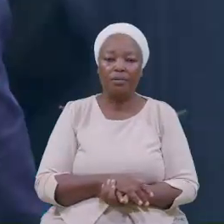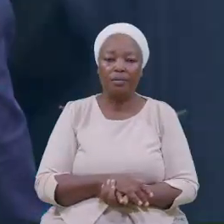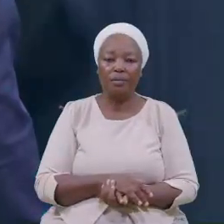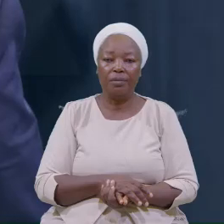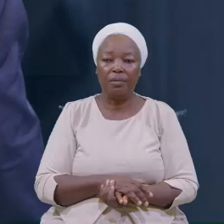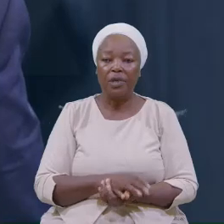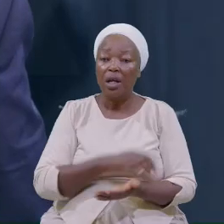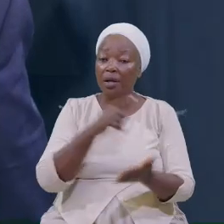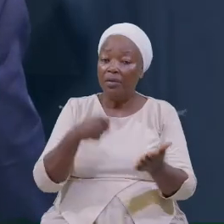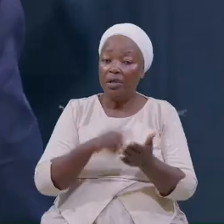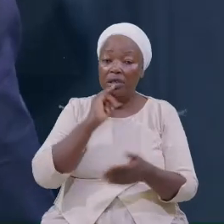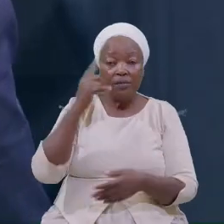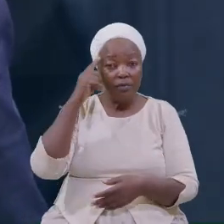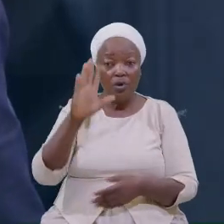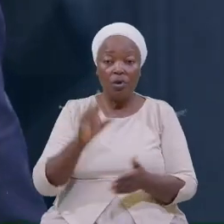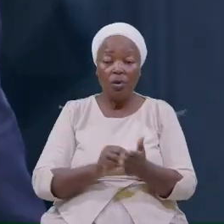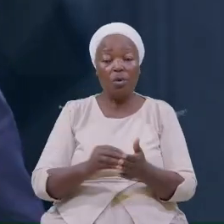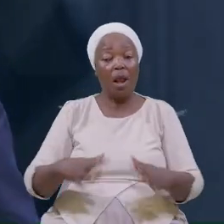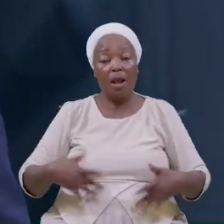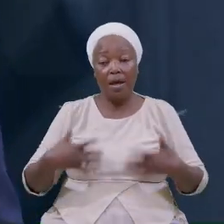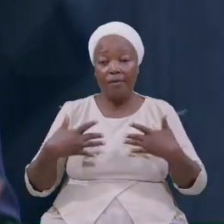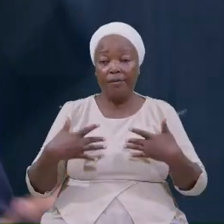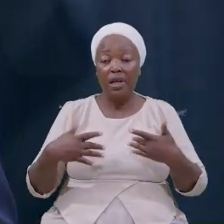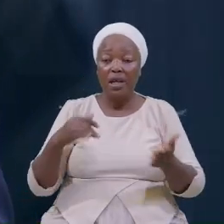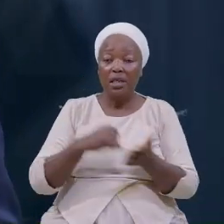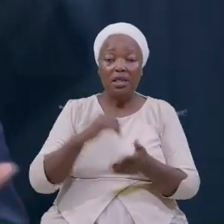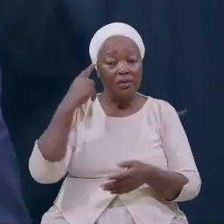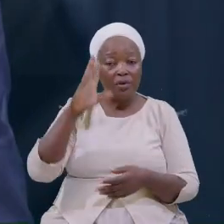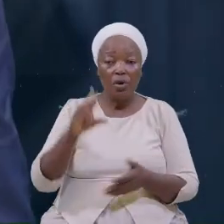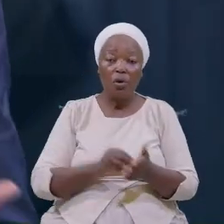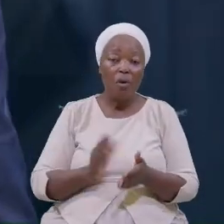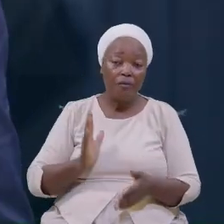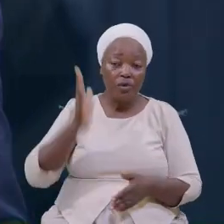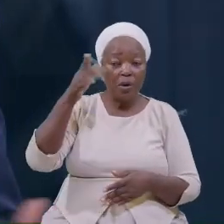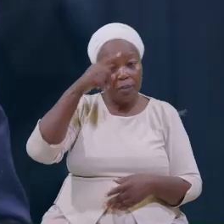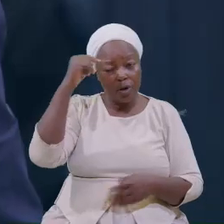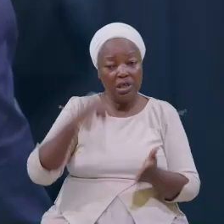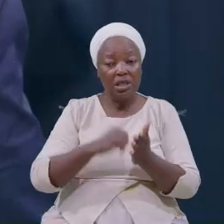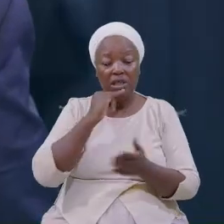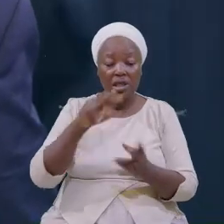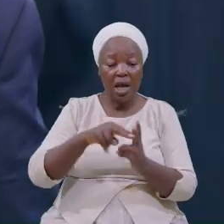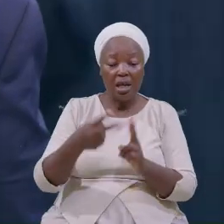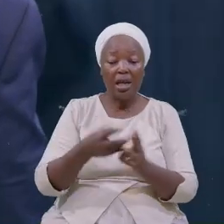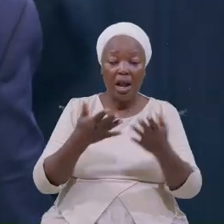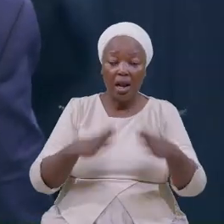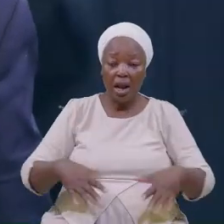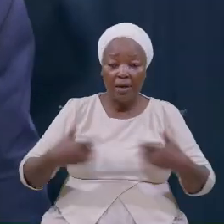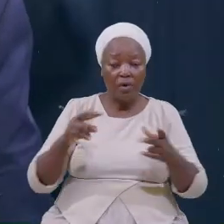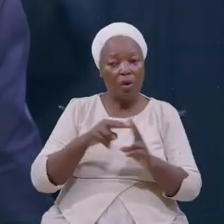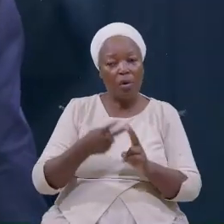This is for your life. It is either life or death as you live in this world.